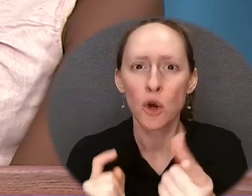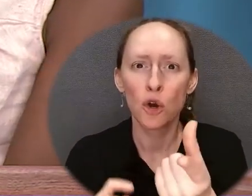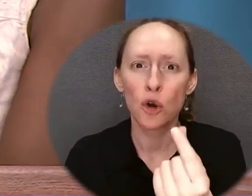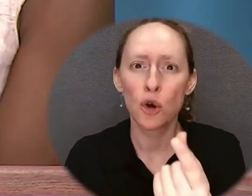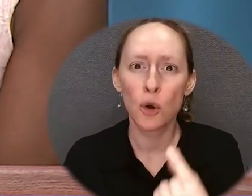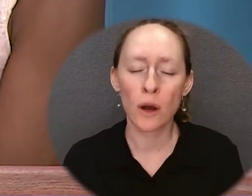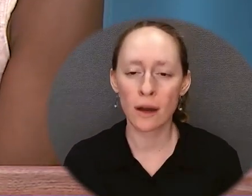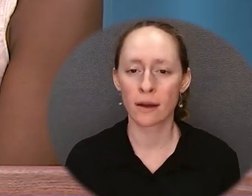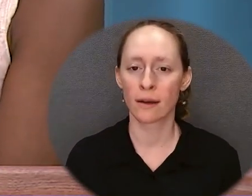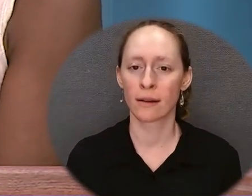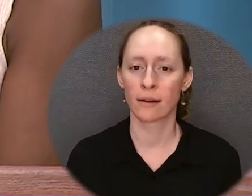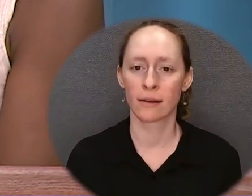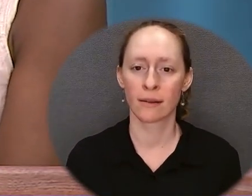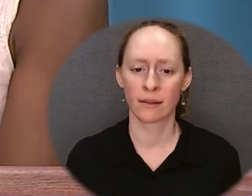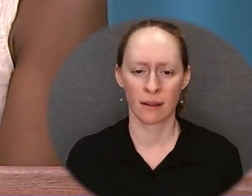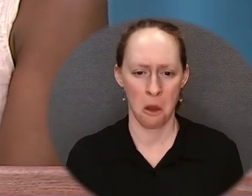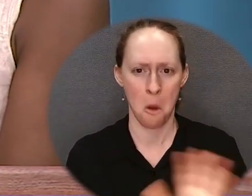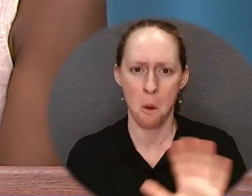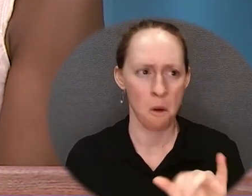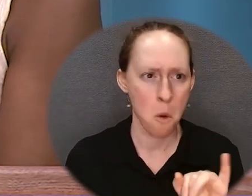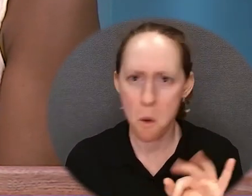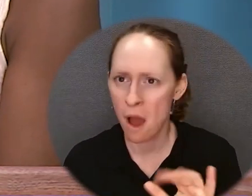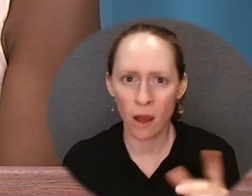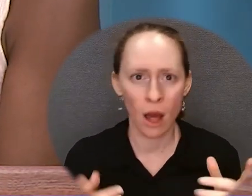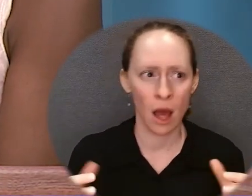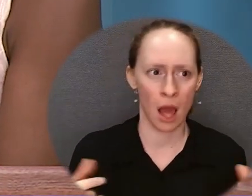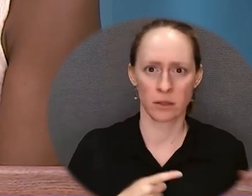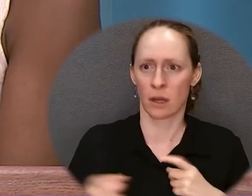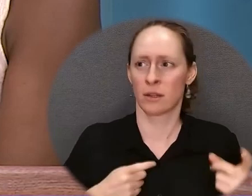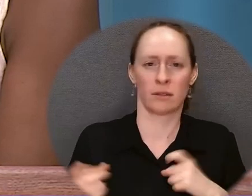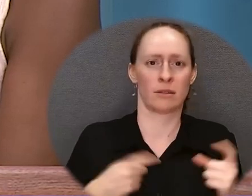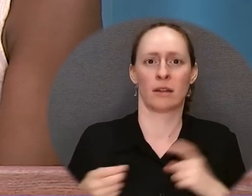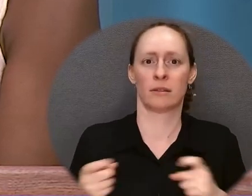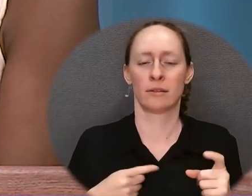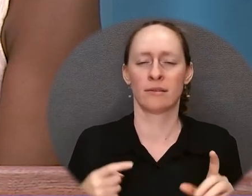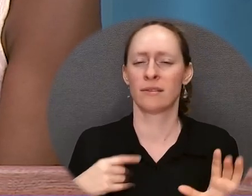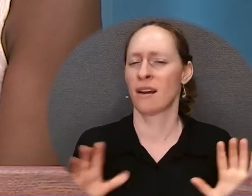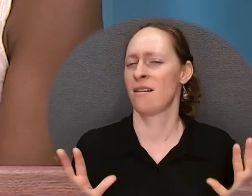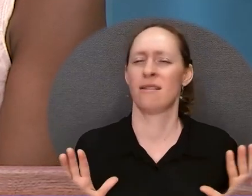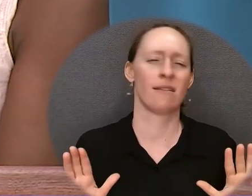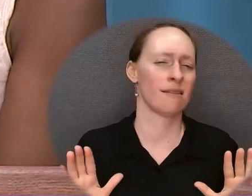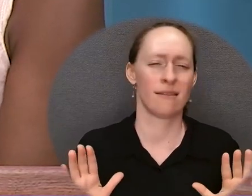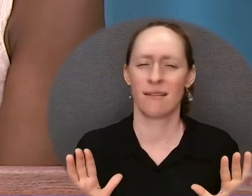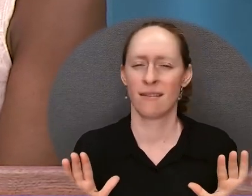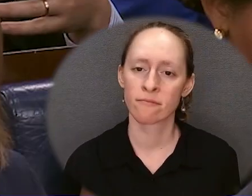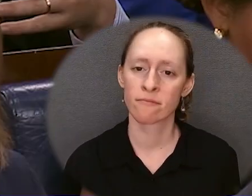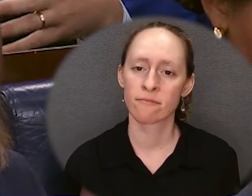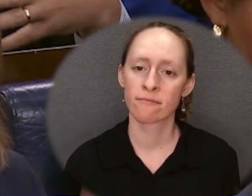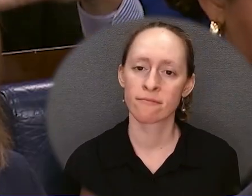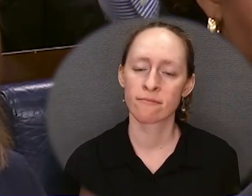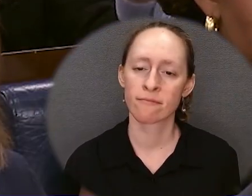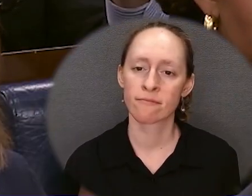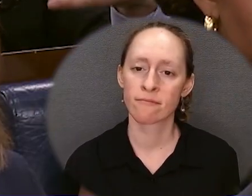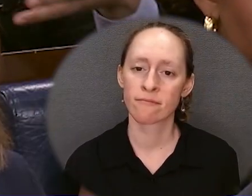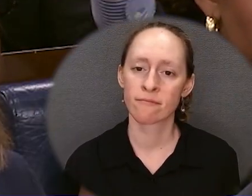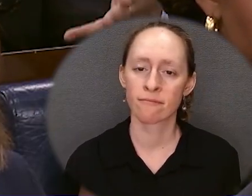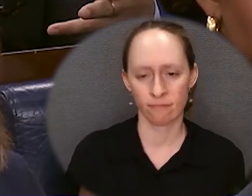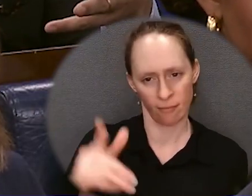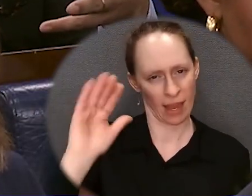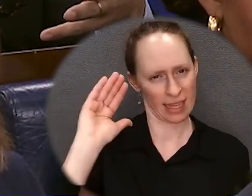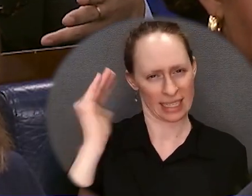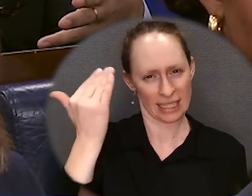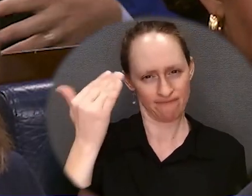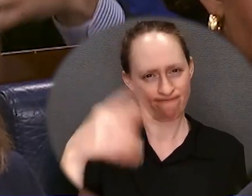and I'm just not going to get into speculation from here. What I can say is that, again, Secret Service is looking into this. They're looking into what happened. One thing that you're